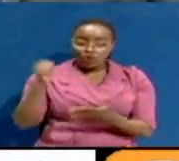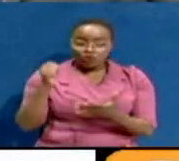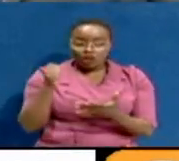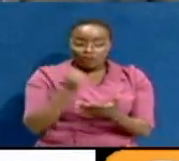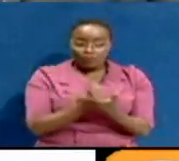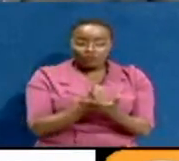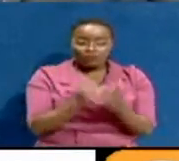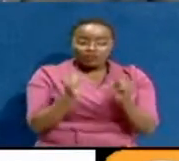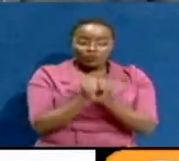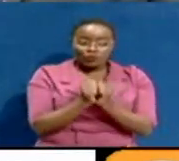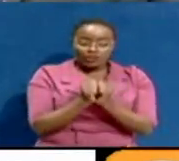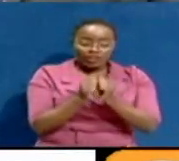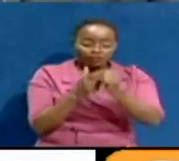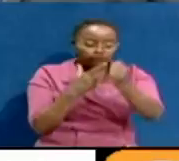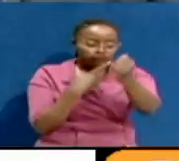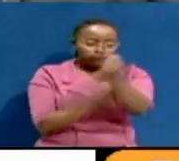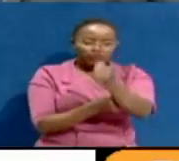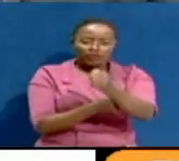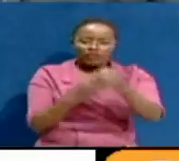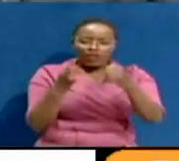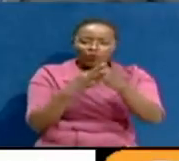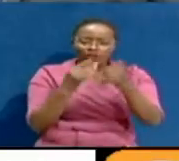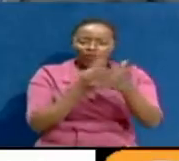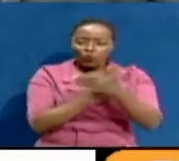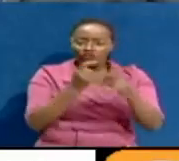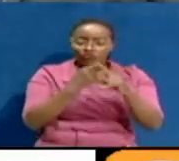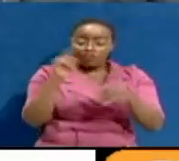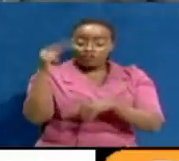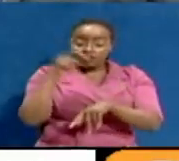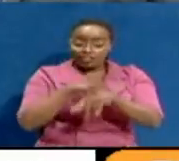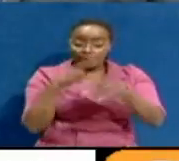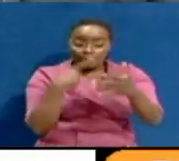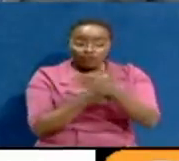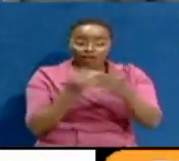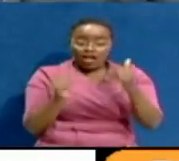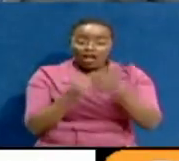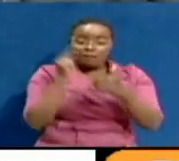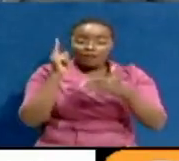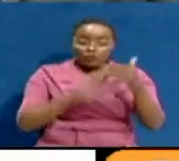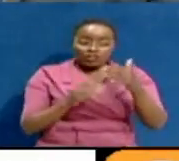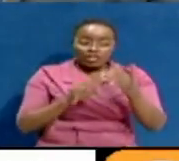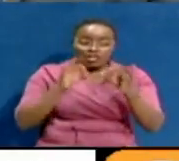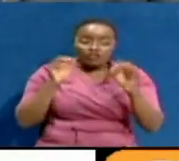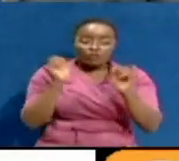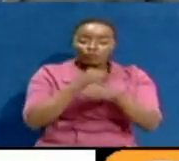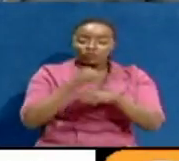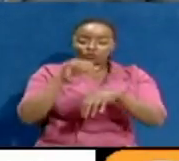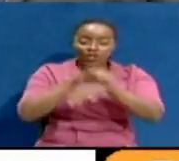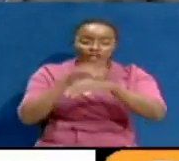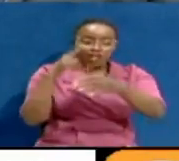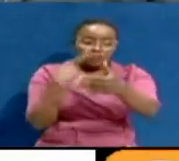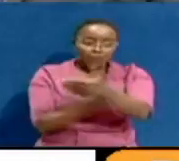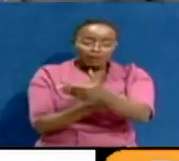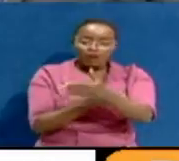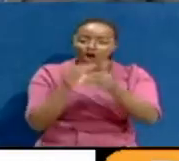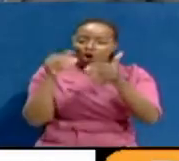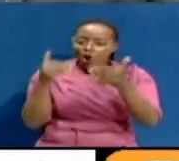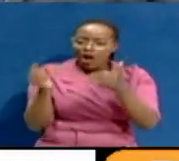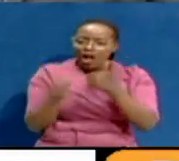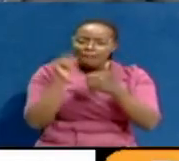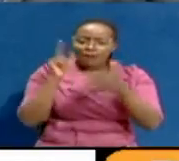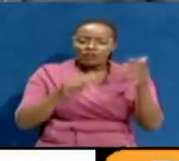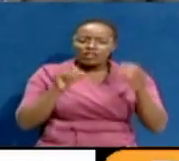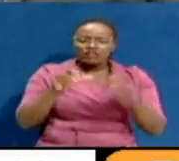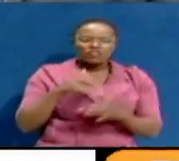with the needle in about 8 weeks from your first dose. What happens if you're not able to get that second dose? Or what happens